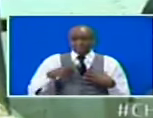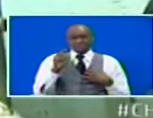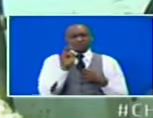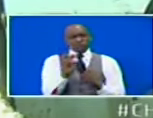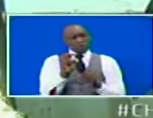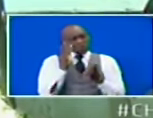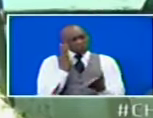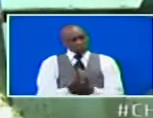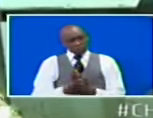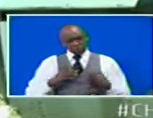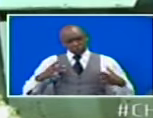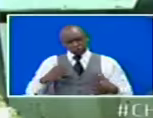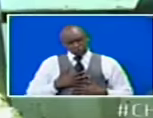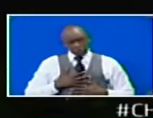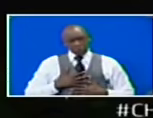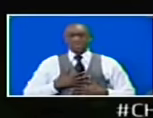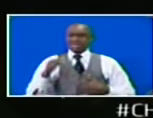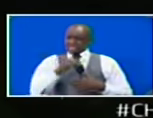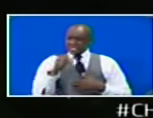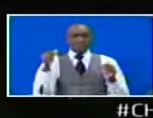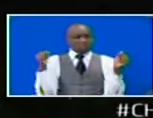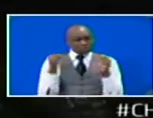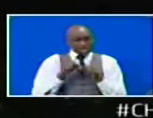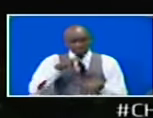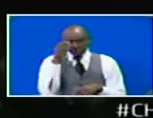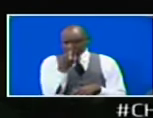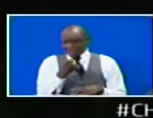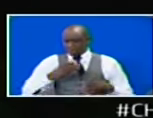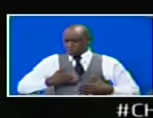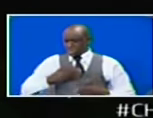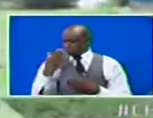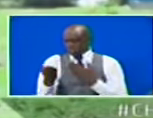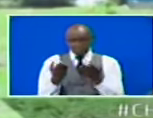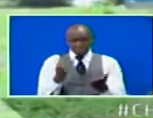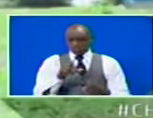as relatives went to Gilgil mortuary to identify the bodies of their loved ones.